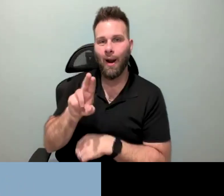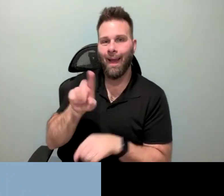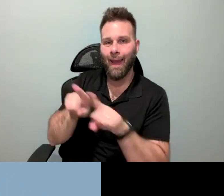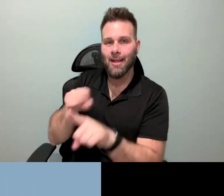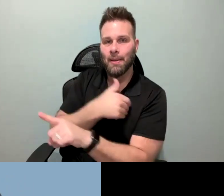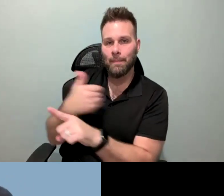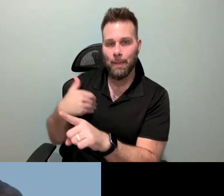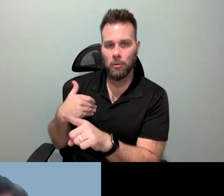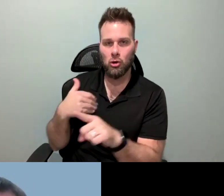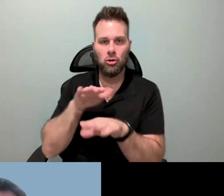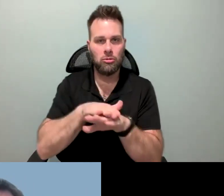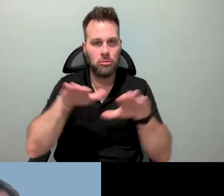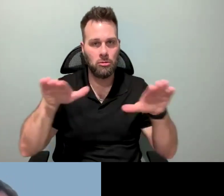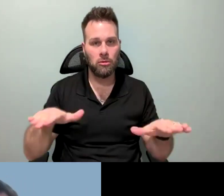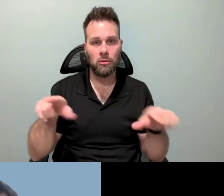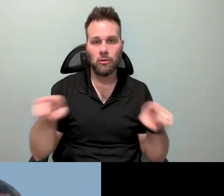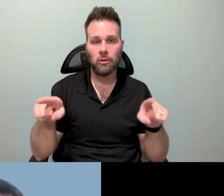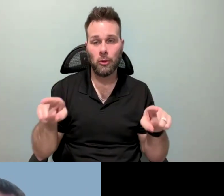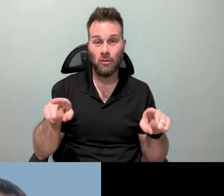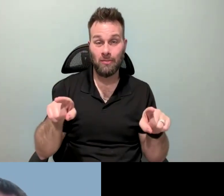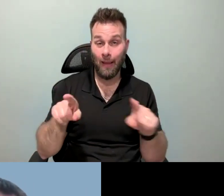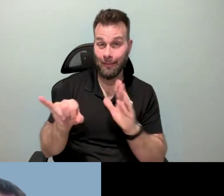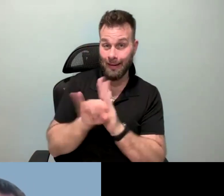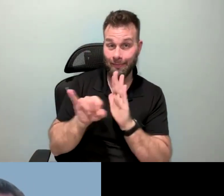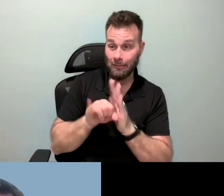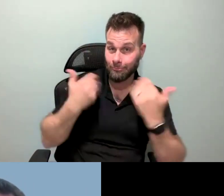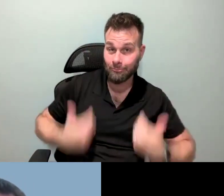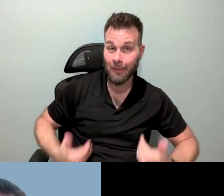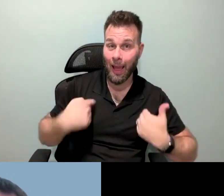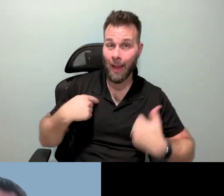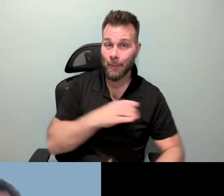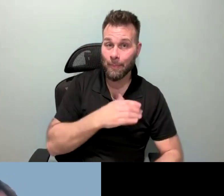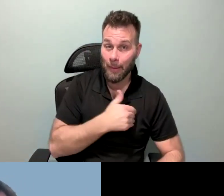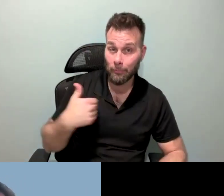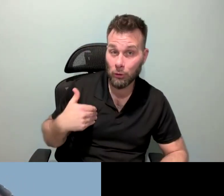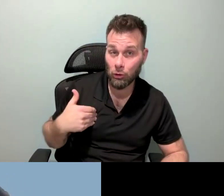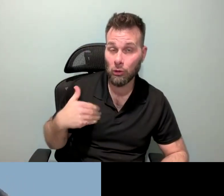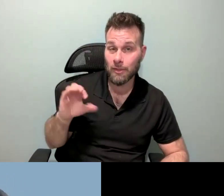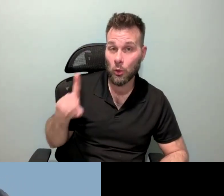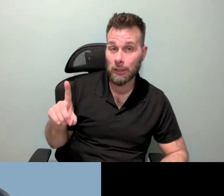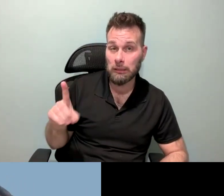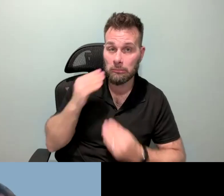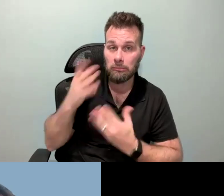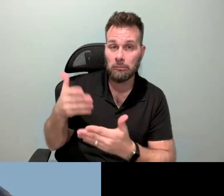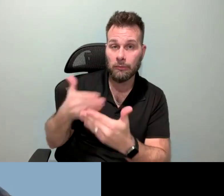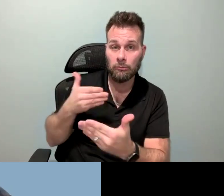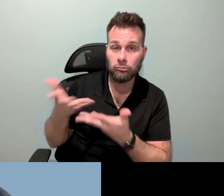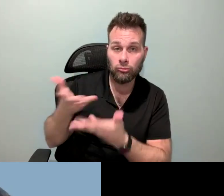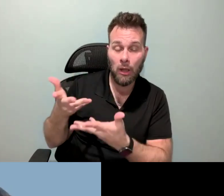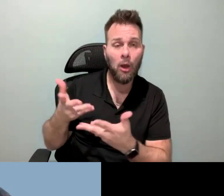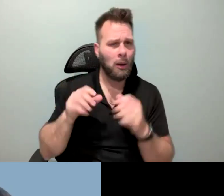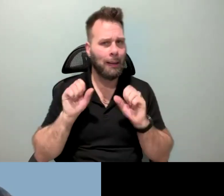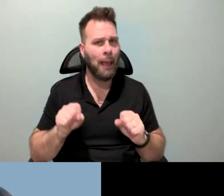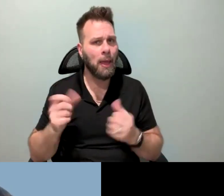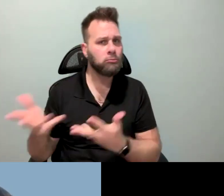of the COD? Do they just identify themselves as such? Or can they operate solely in